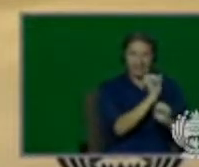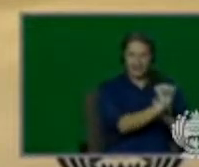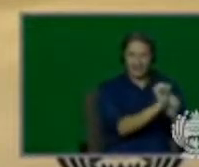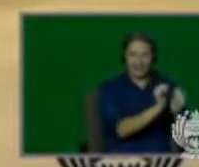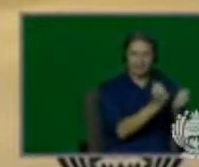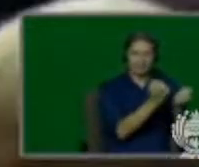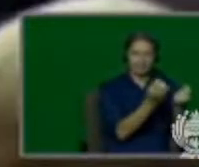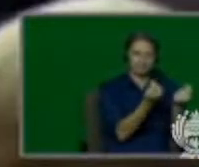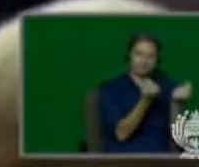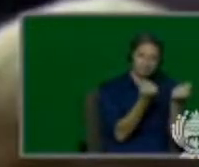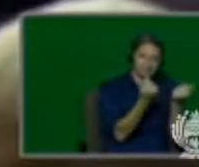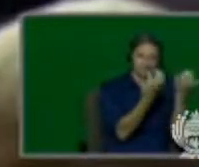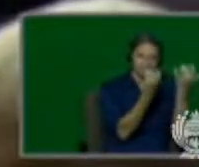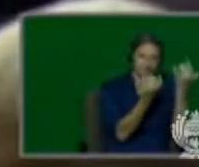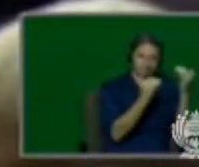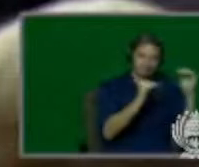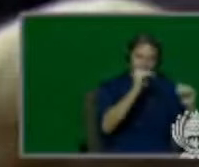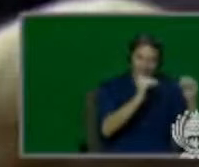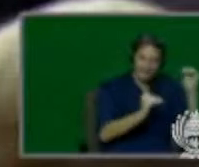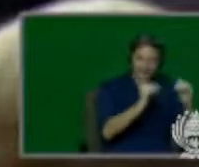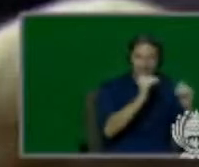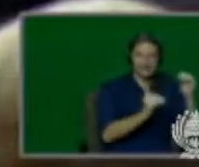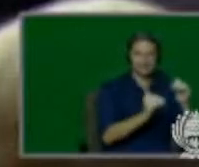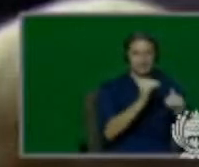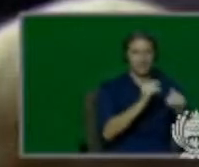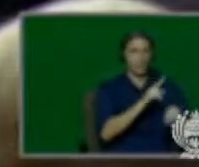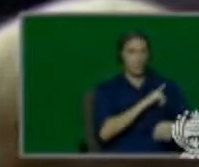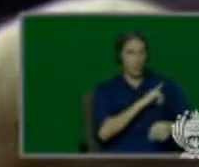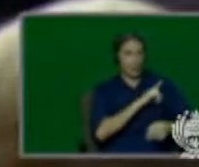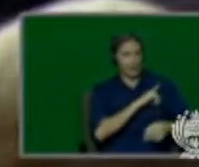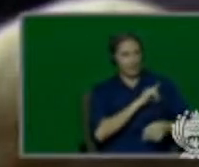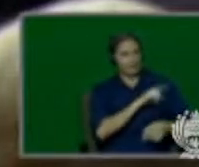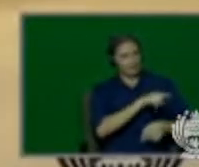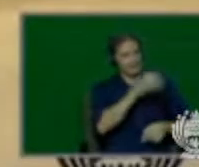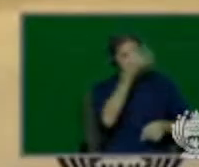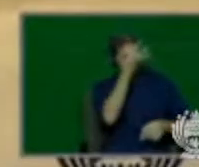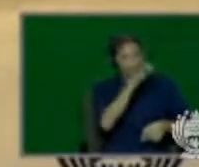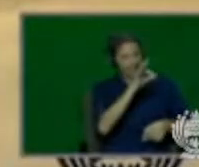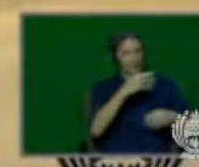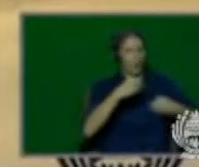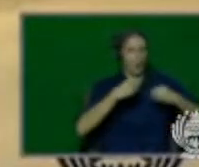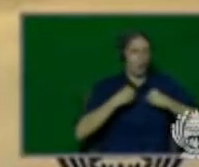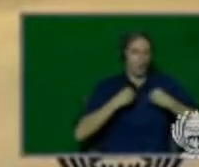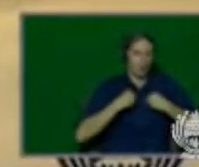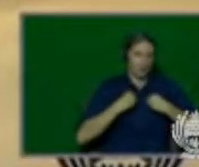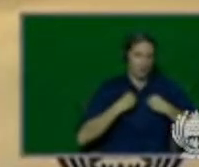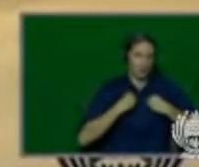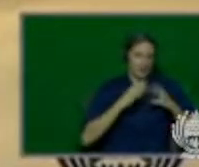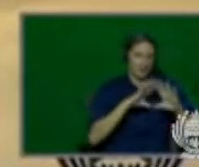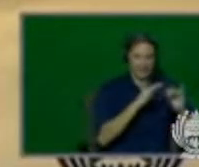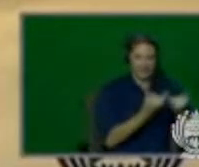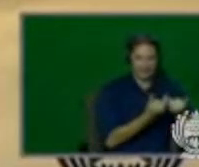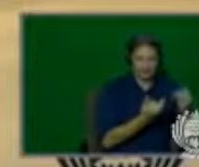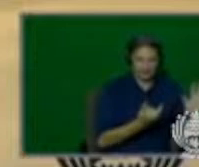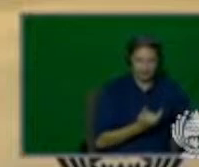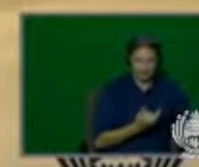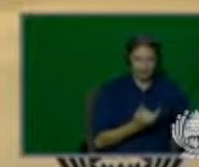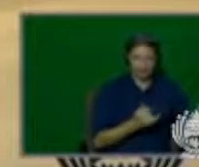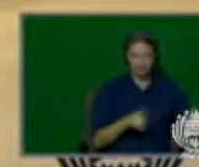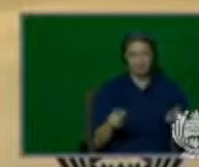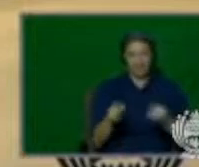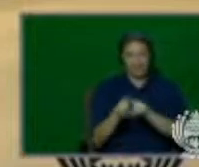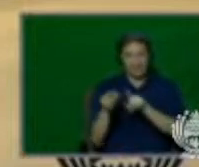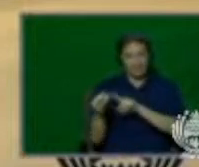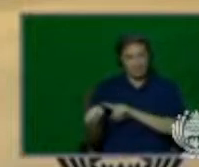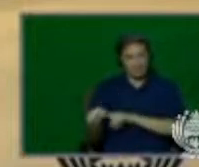of financial distressed state-owned companies. The Department of Transport and Transnet will